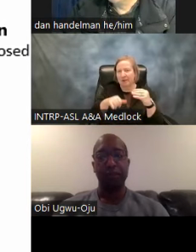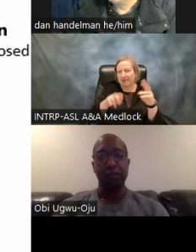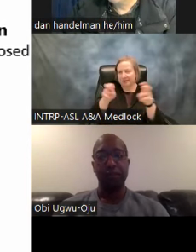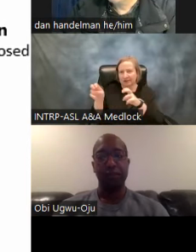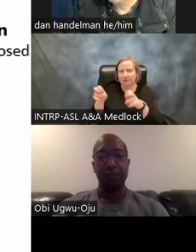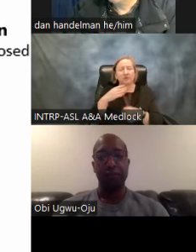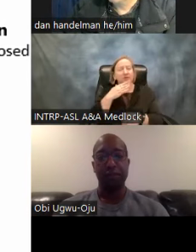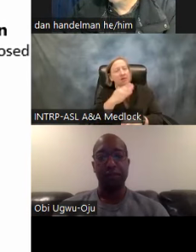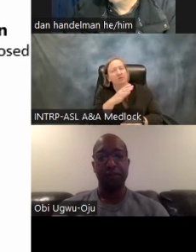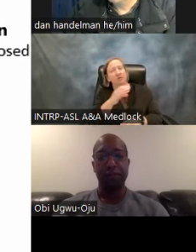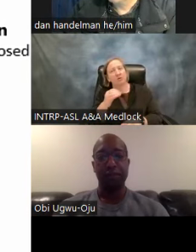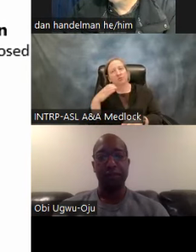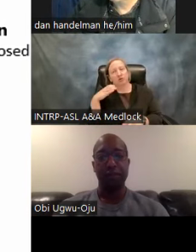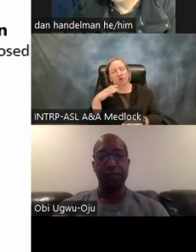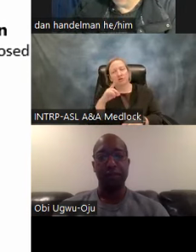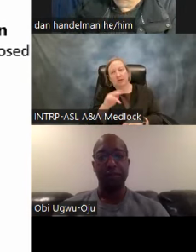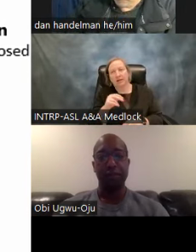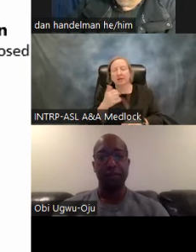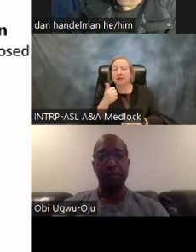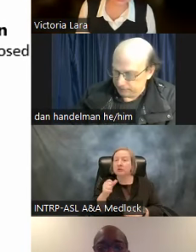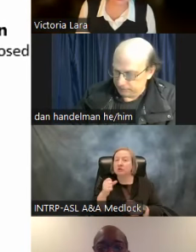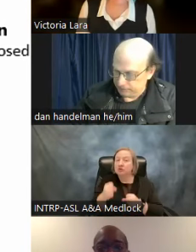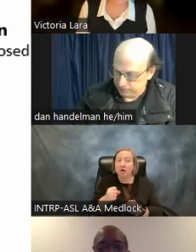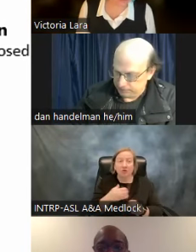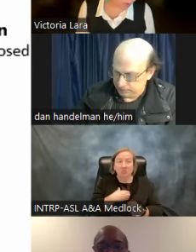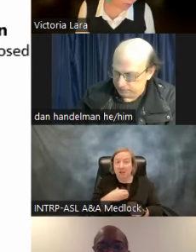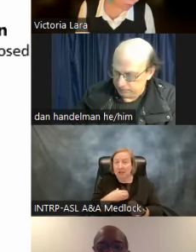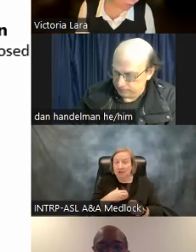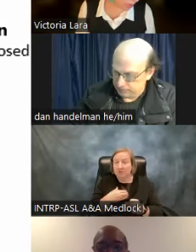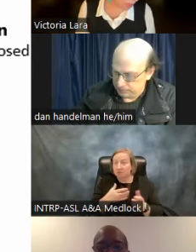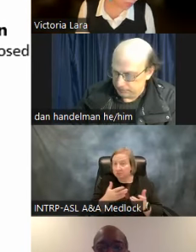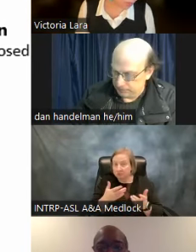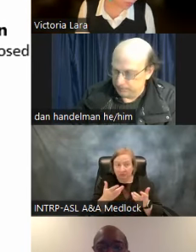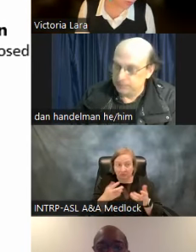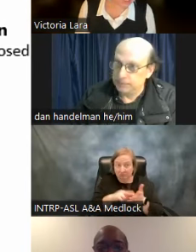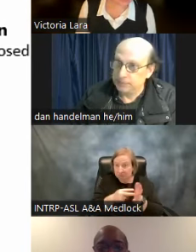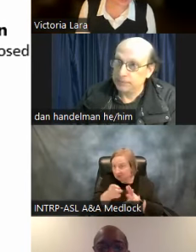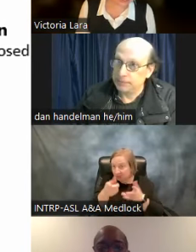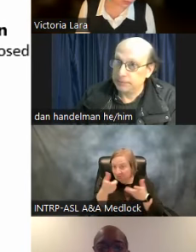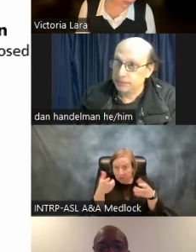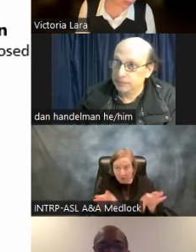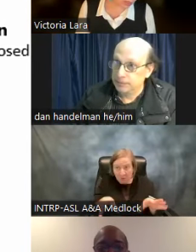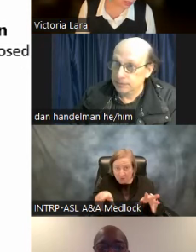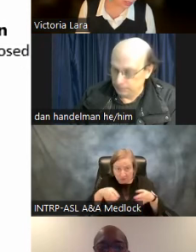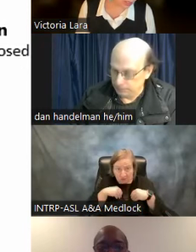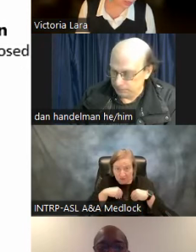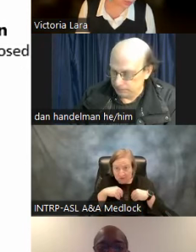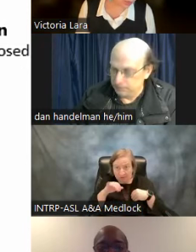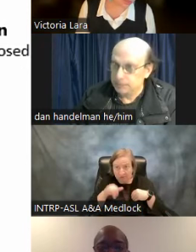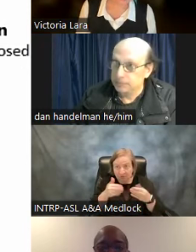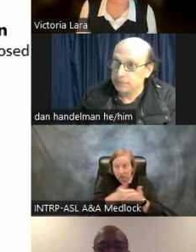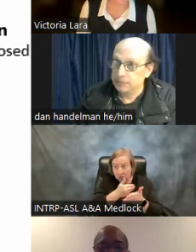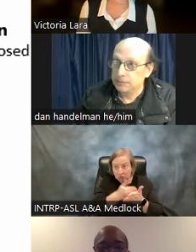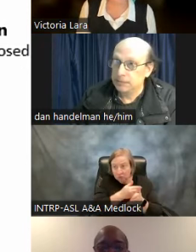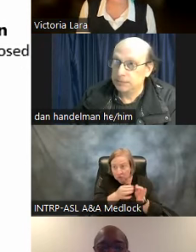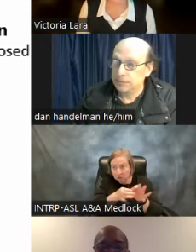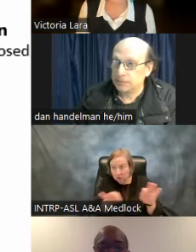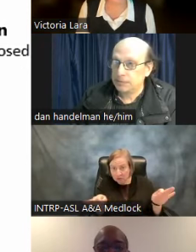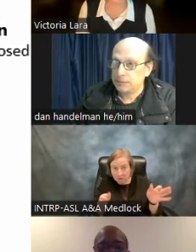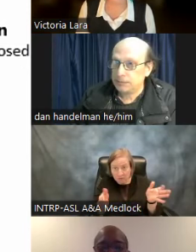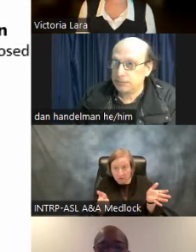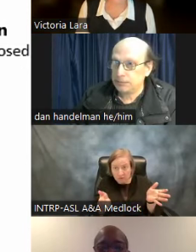Then let me ask, is there a strong opposition to changing from what it was to the